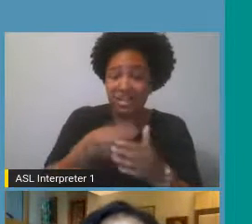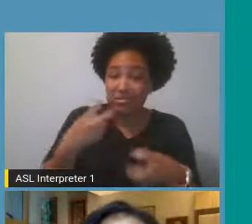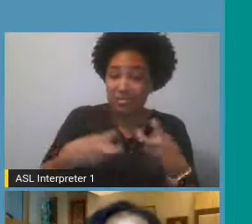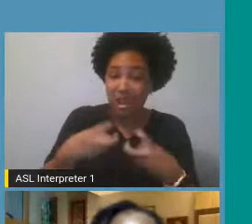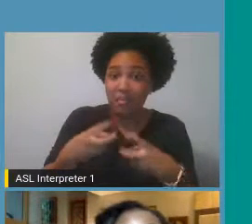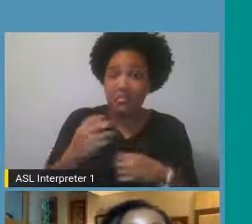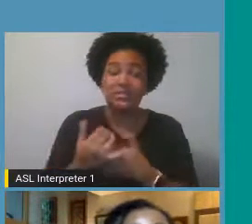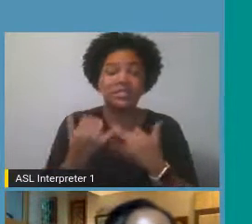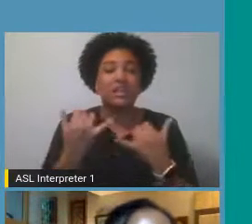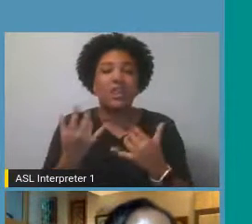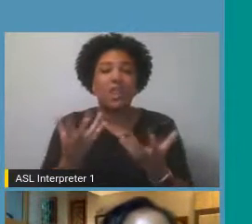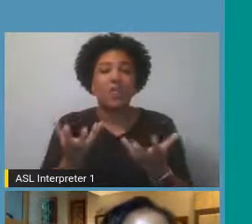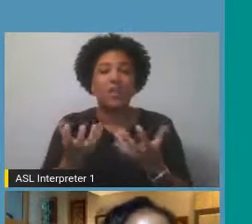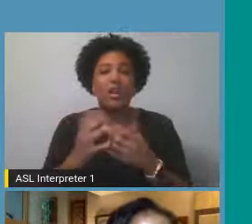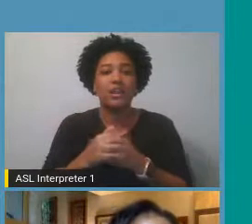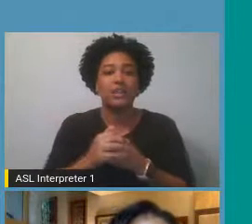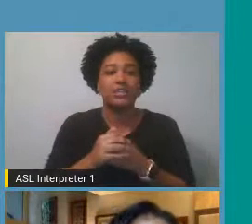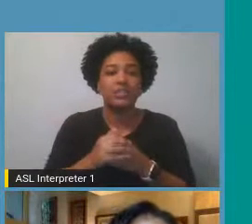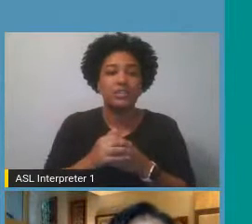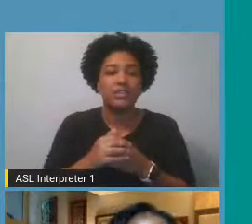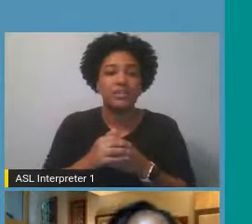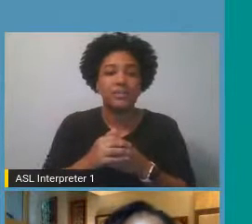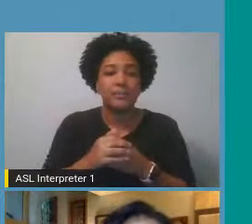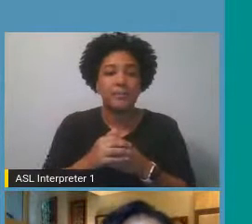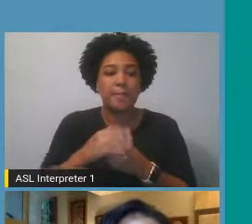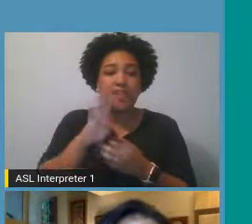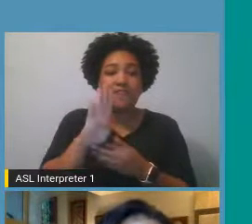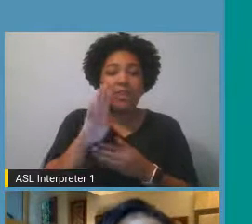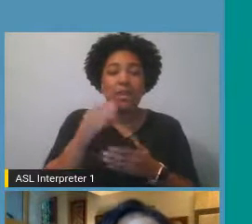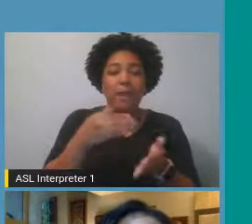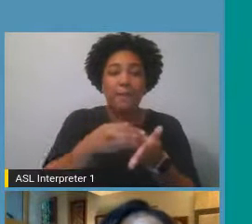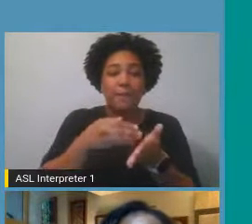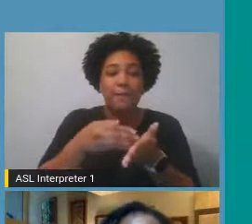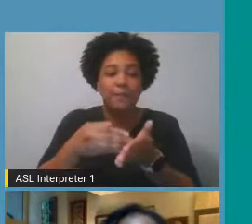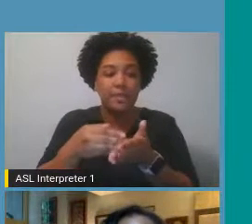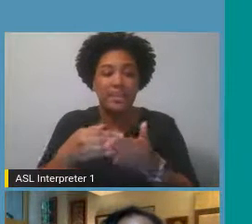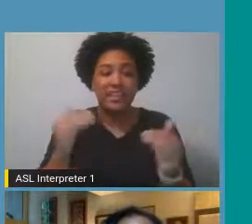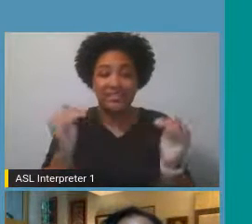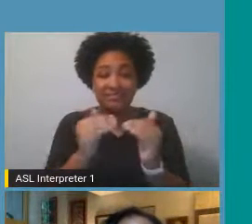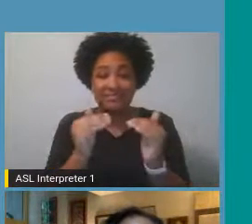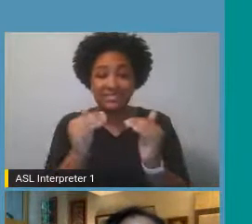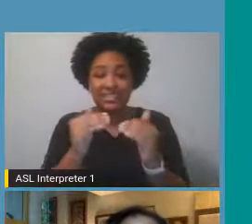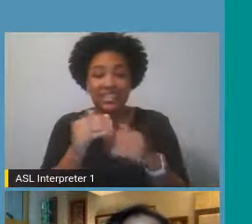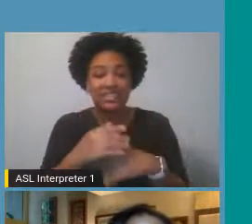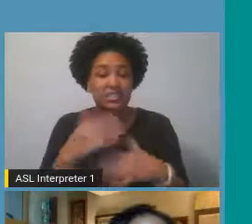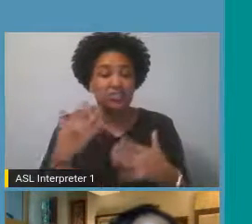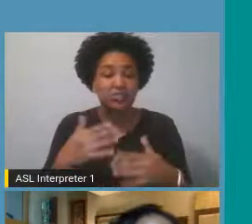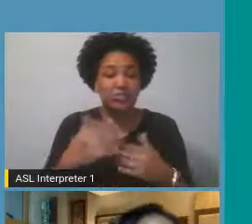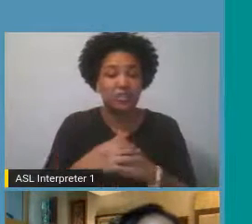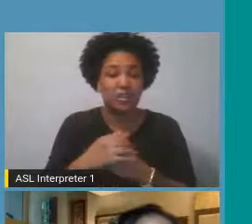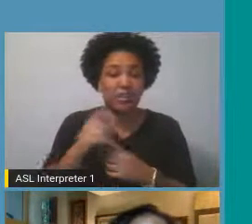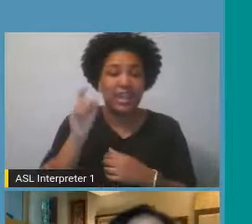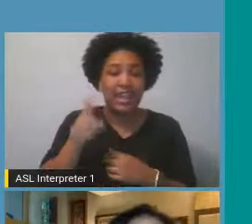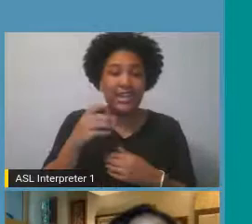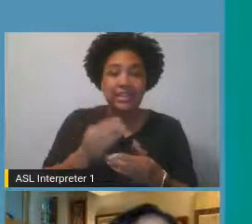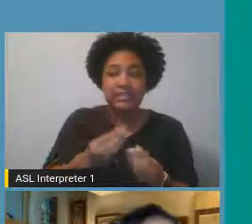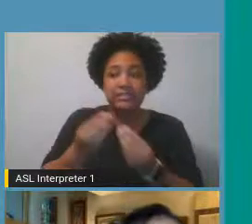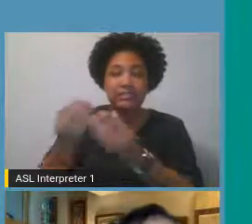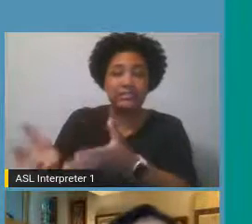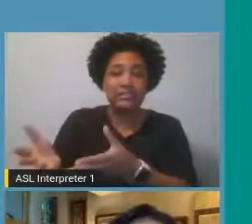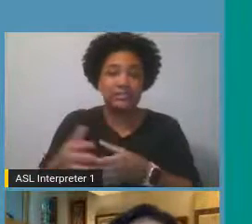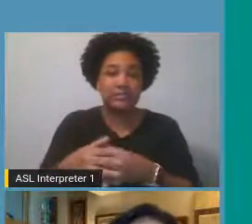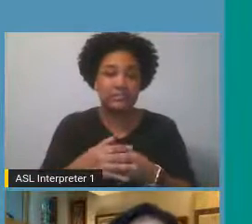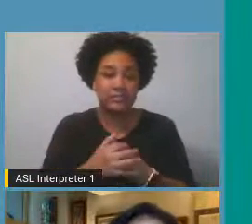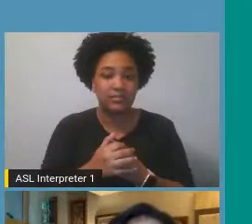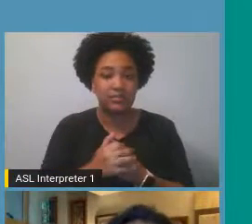off this 4 million collection of historic photographs. And it was really a